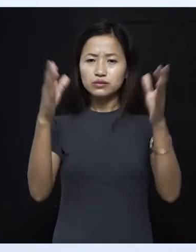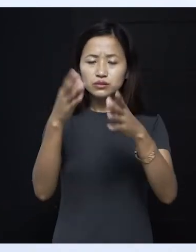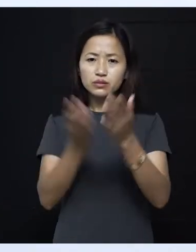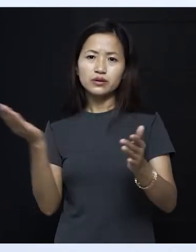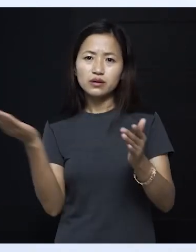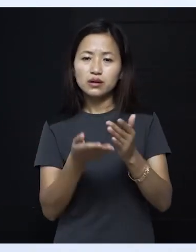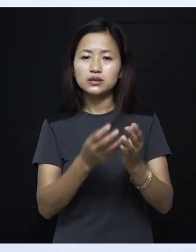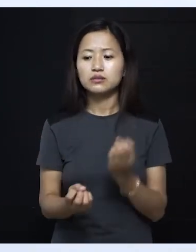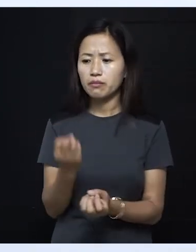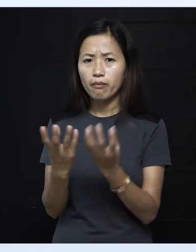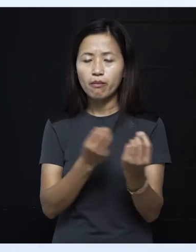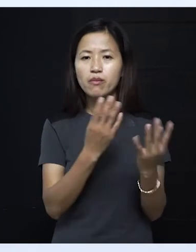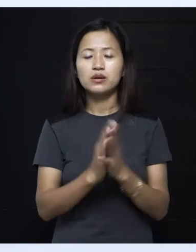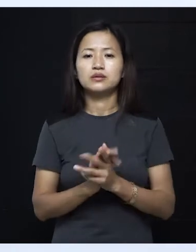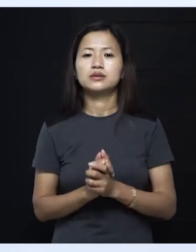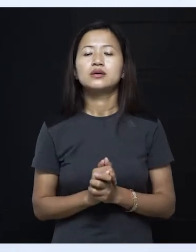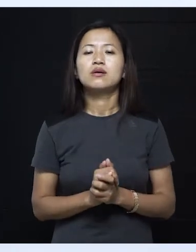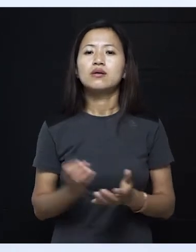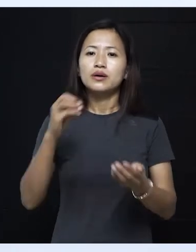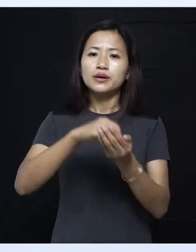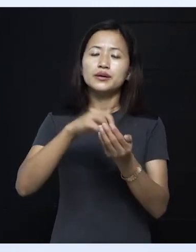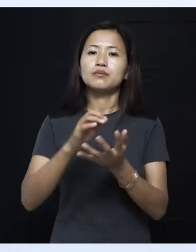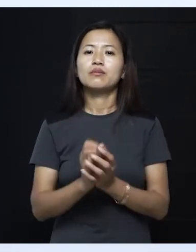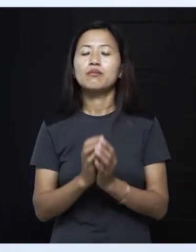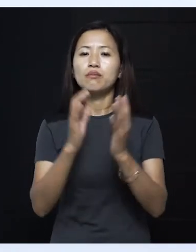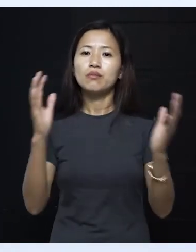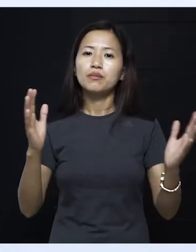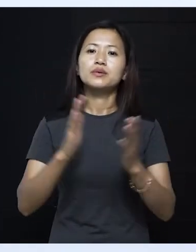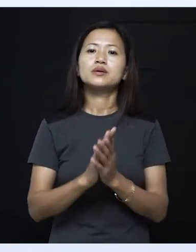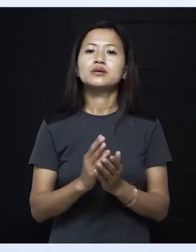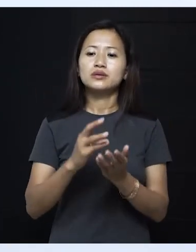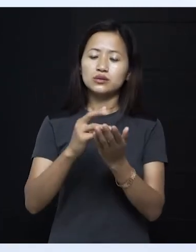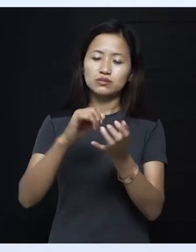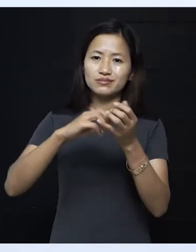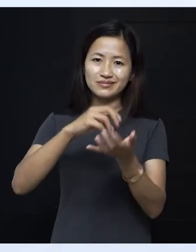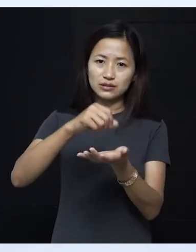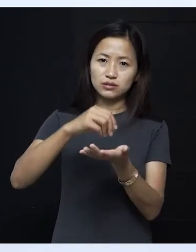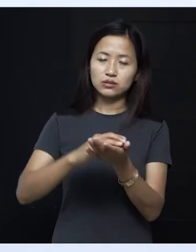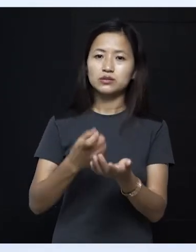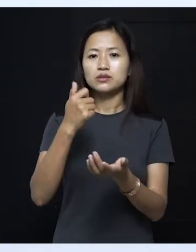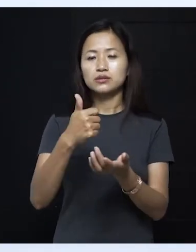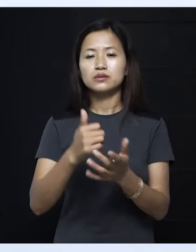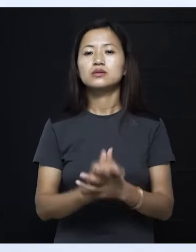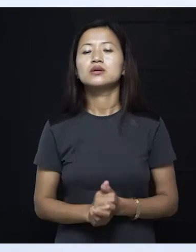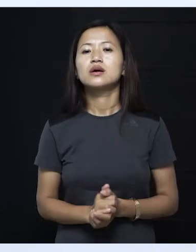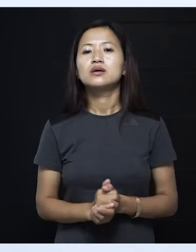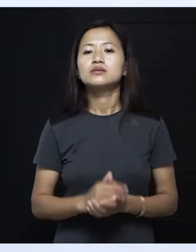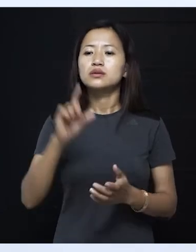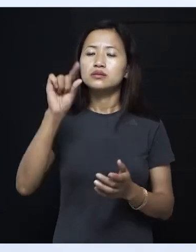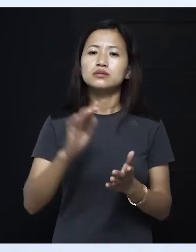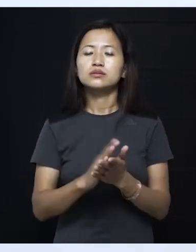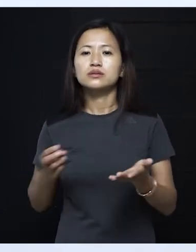burned, okay? The trees will be burned so that they will add more to the soil, manure to the soil, and after that they will do